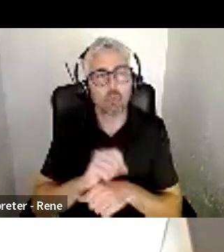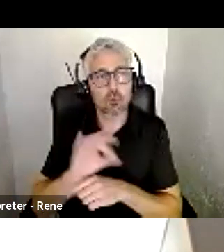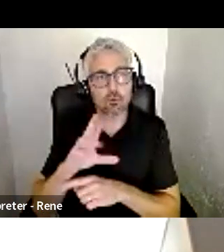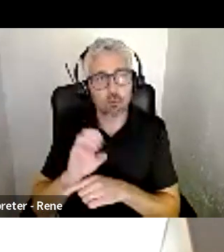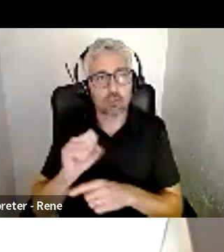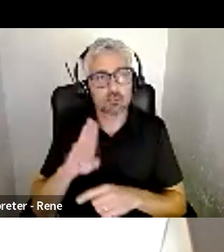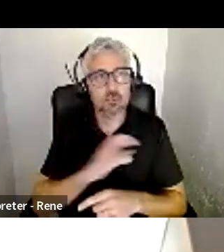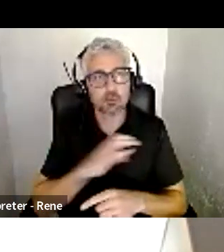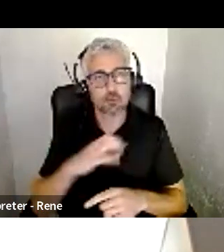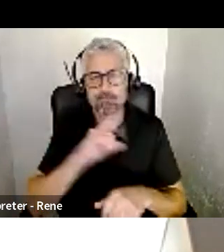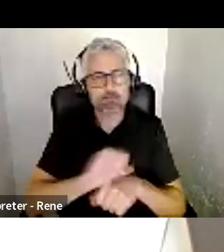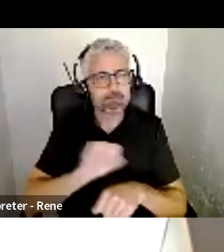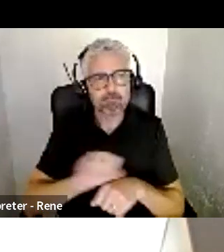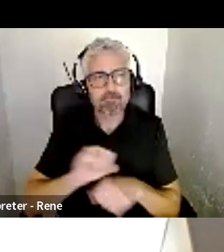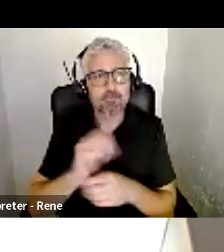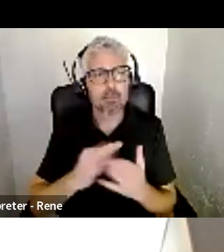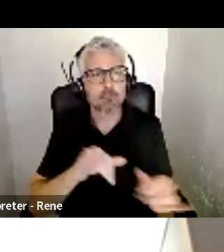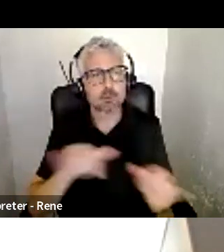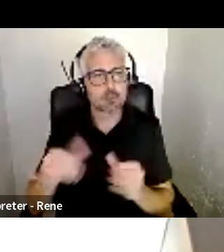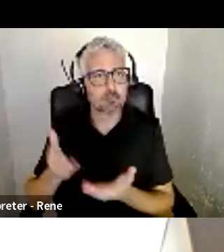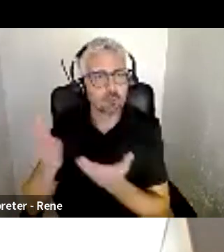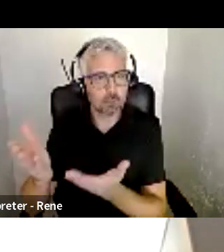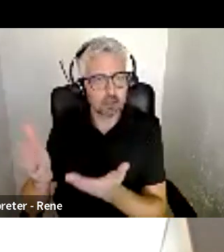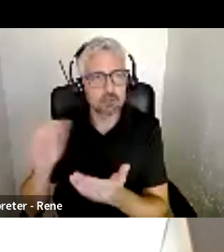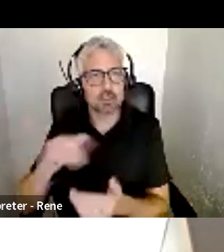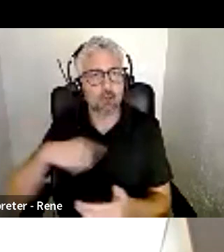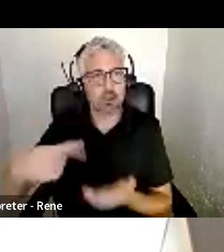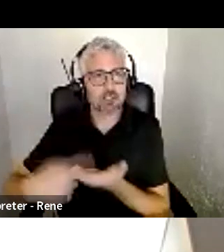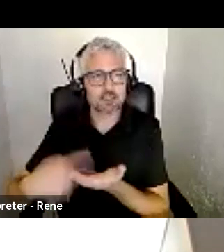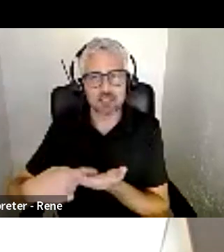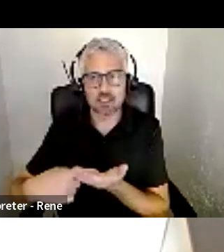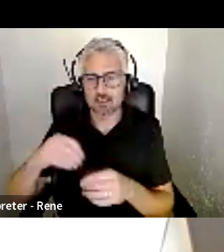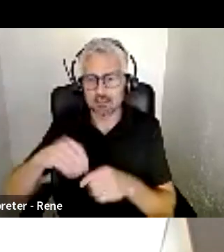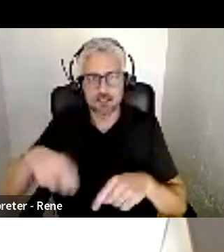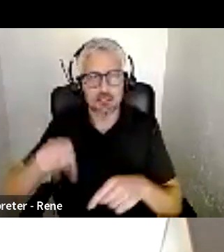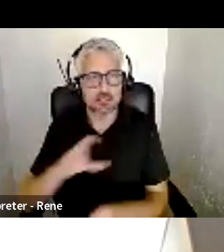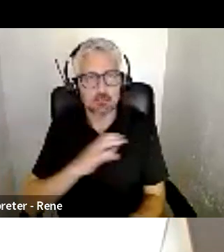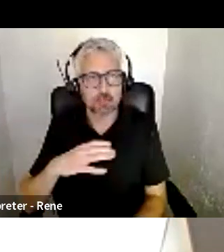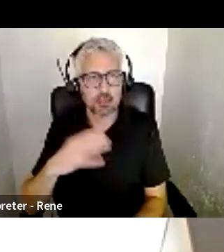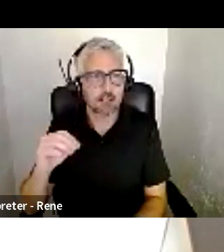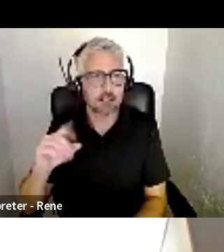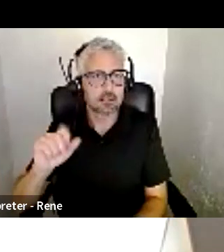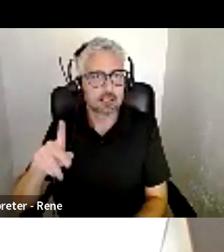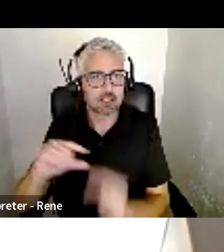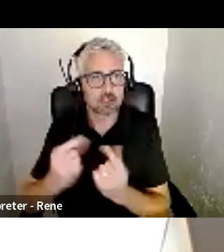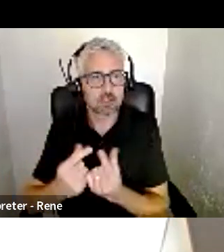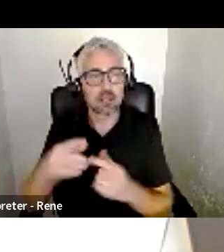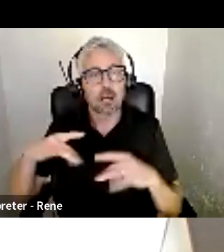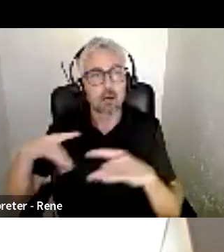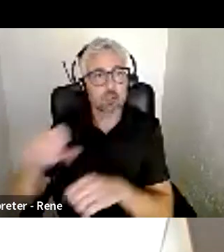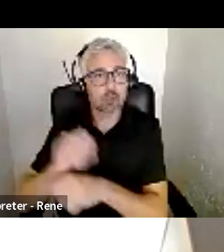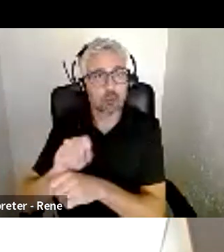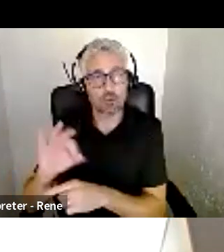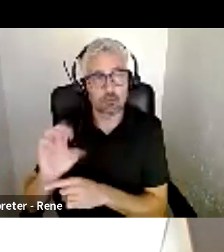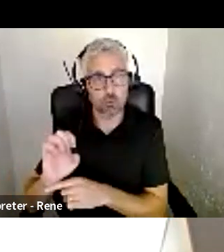have been working in earnest on some of the same recommendations we had been discussing in this subcommittee and task group. Acquisition workforce is